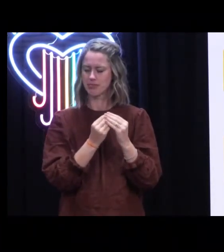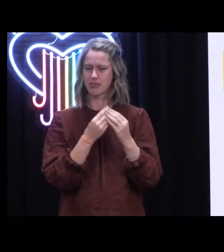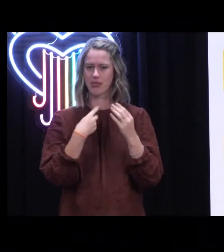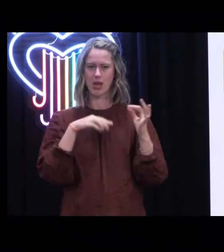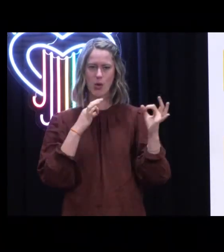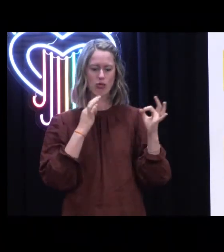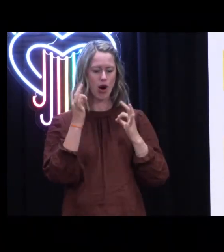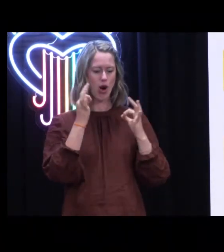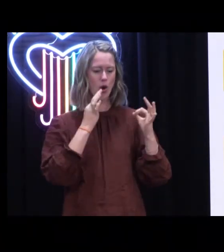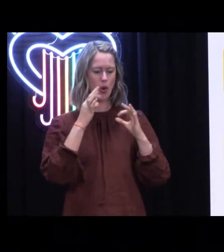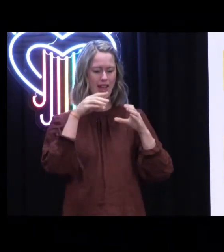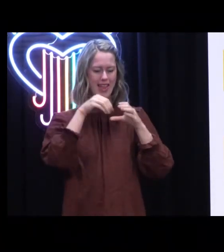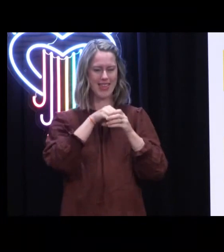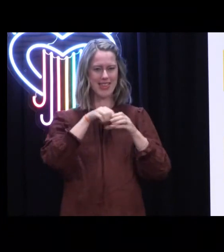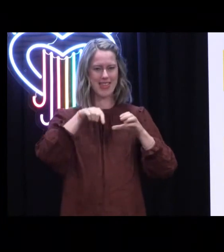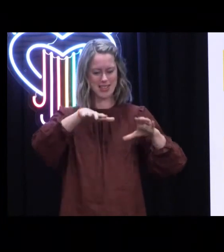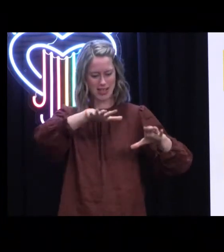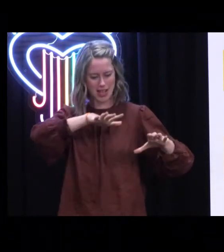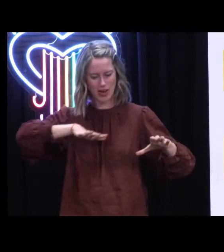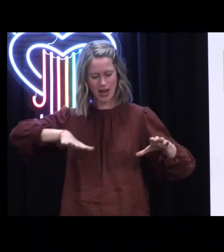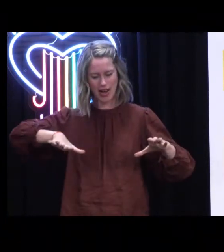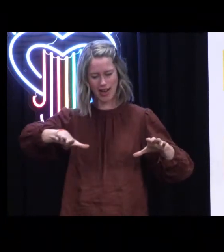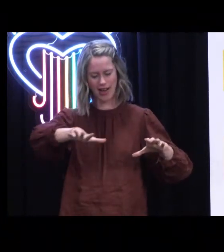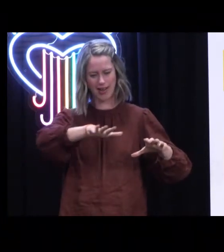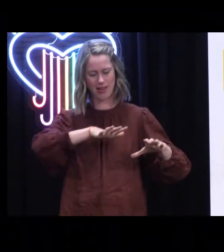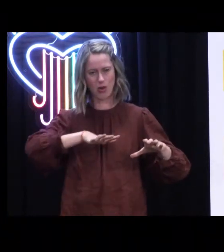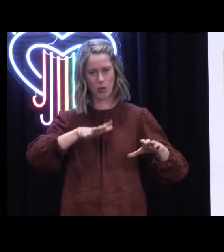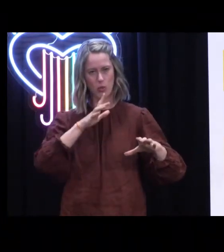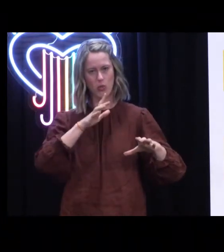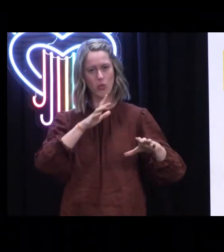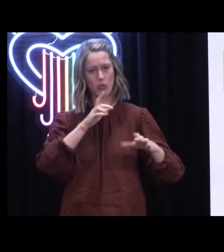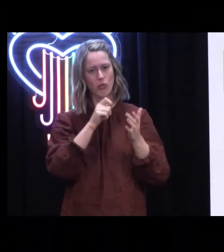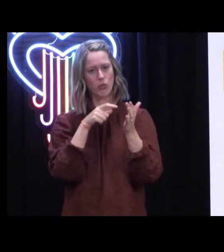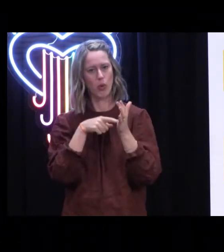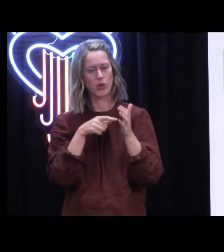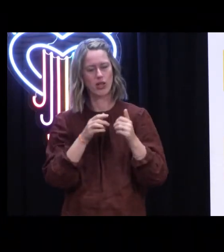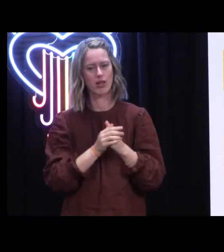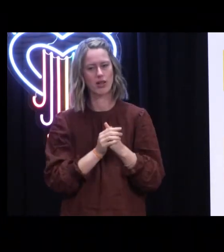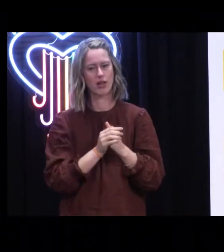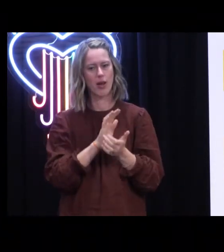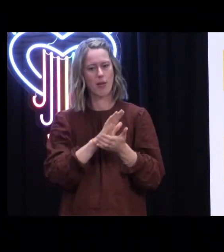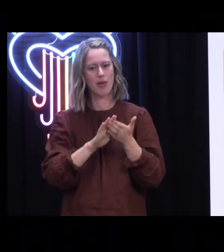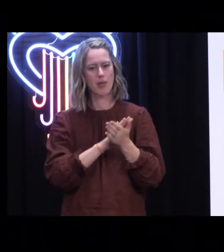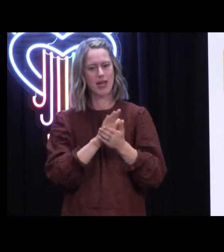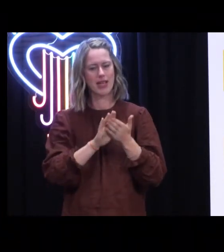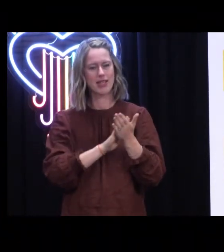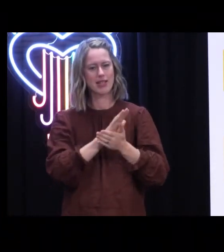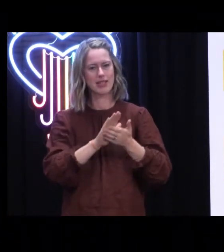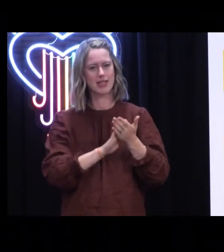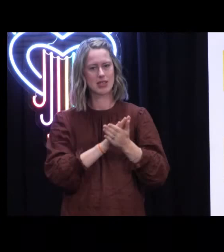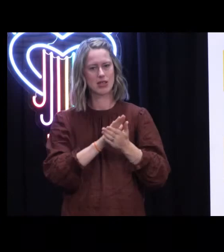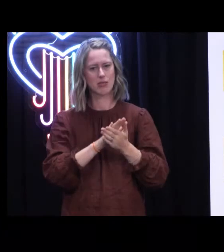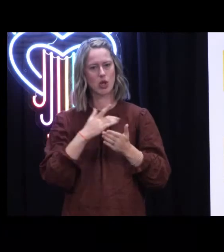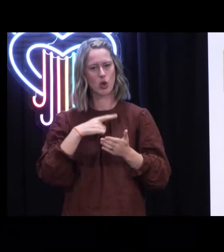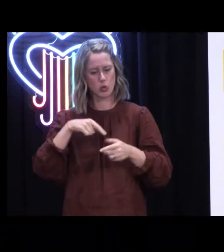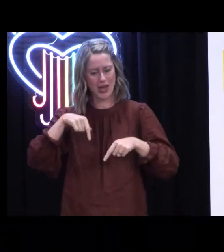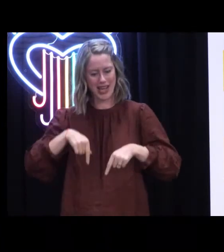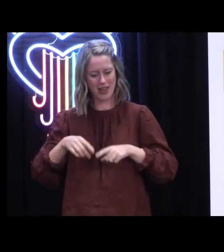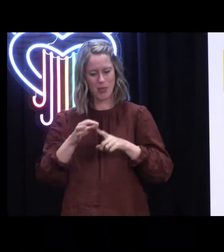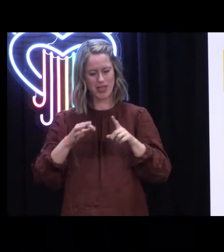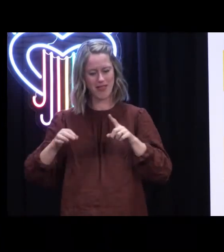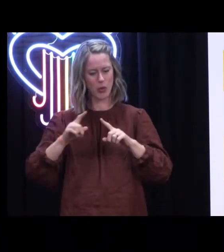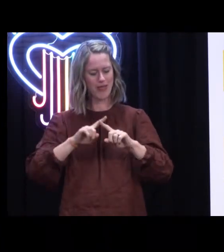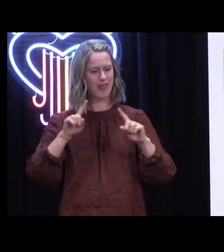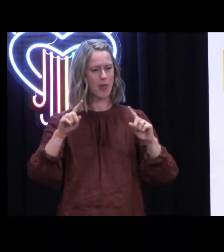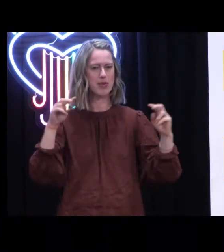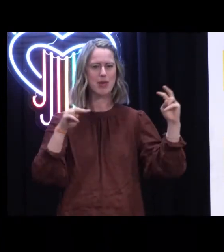to play within the Indo-Pacific. But it does lend us then to have a slightly different lens as members of the Pacific. It does not